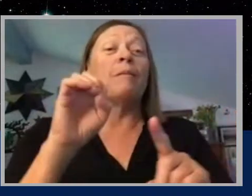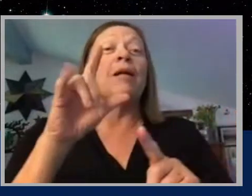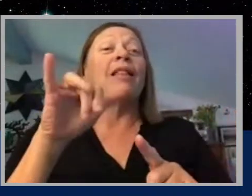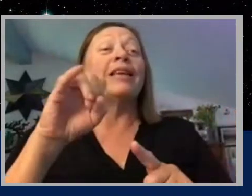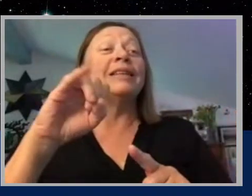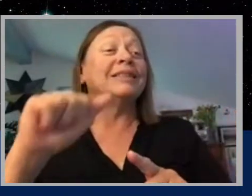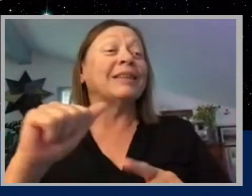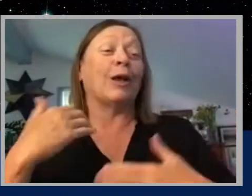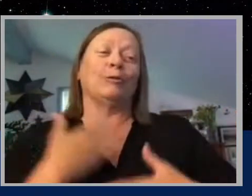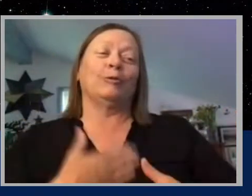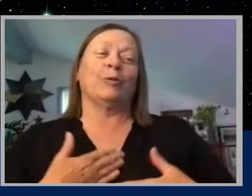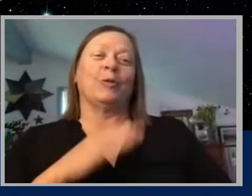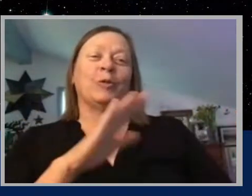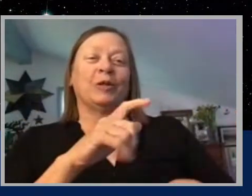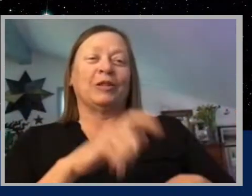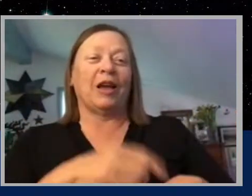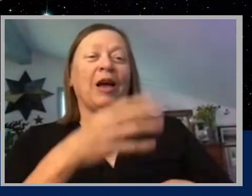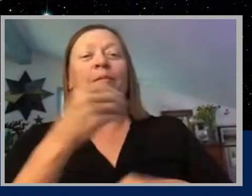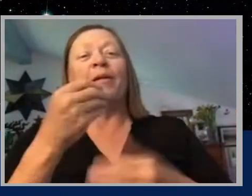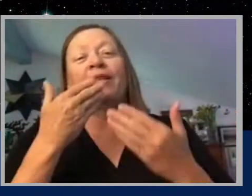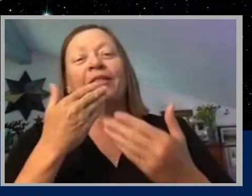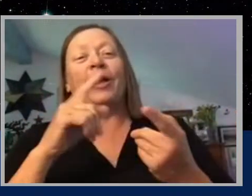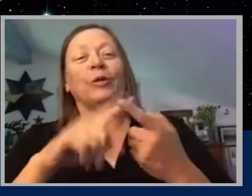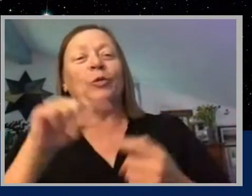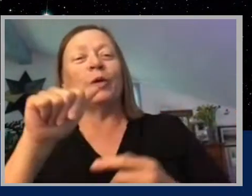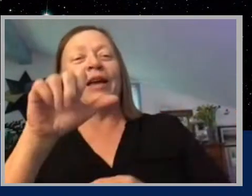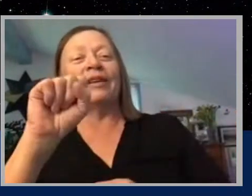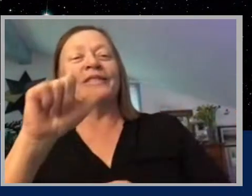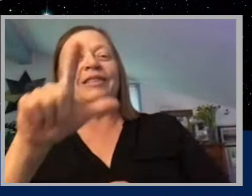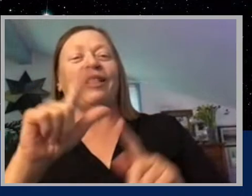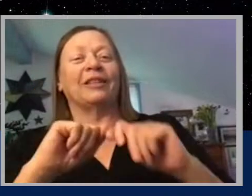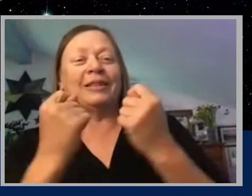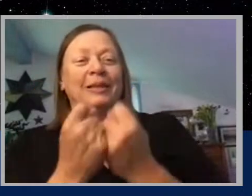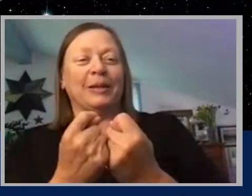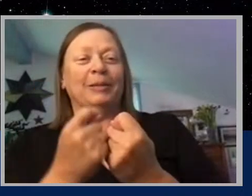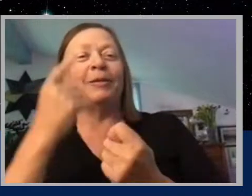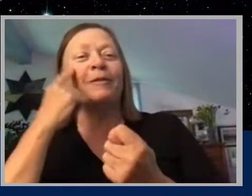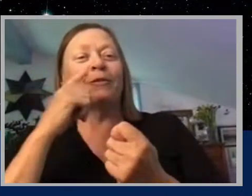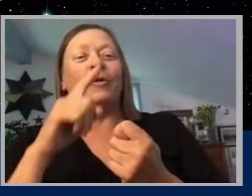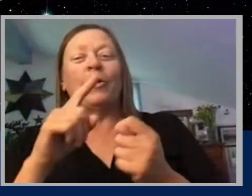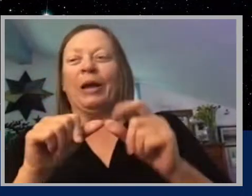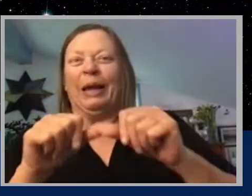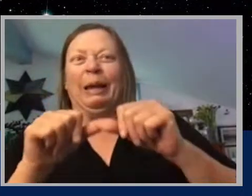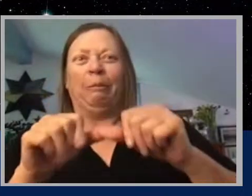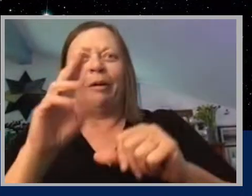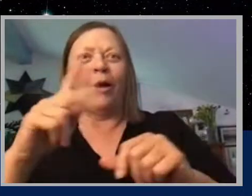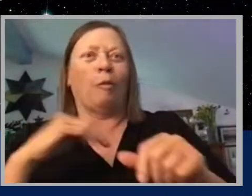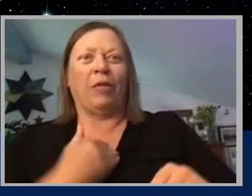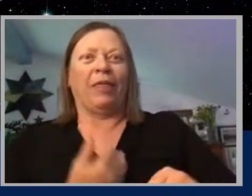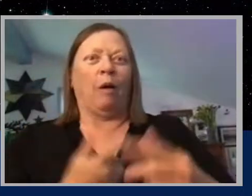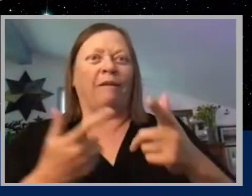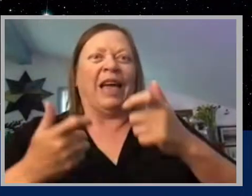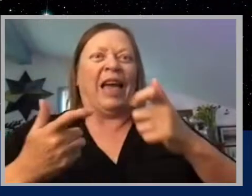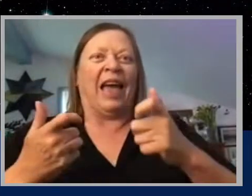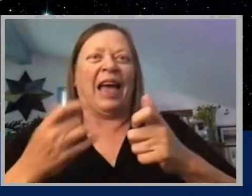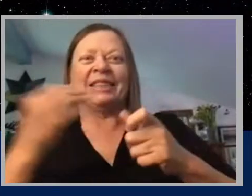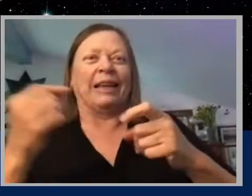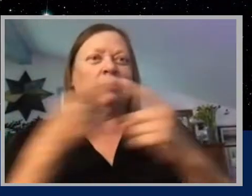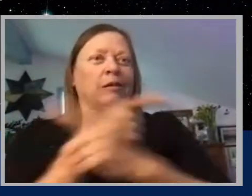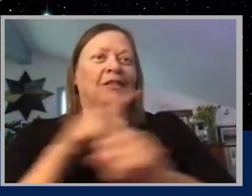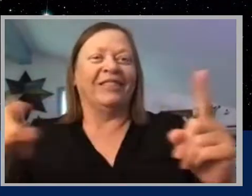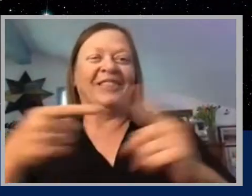And our ASL team as well. ASL team, thank you so much for keeping up with our rapid and not very structured conversation.